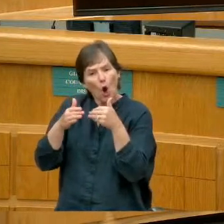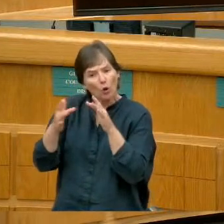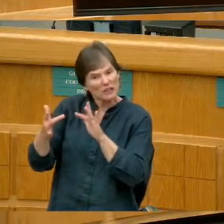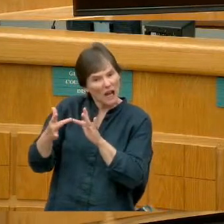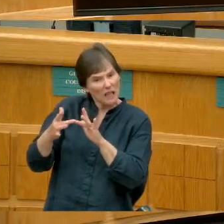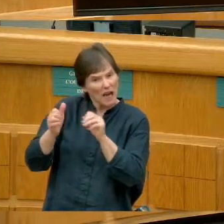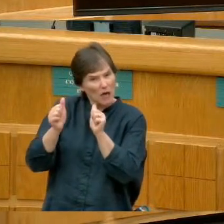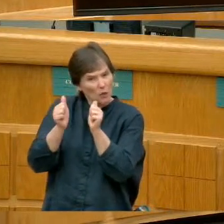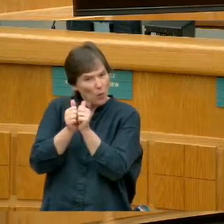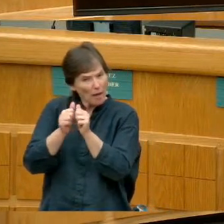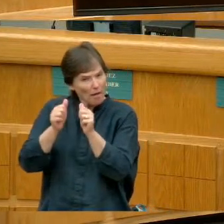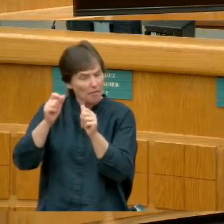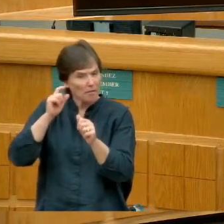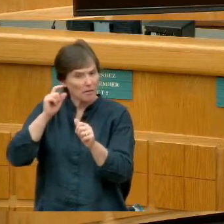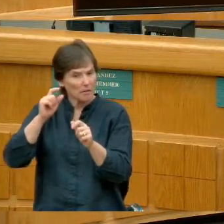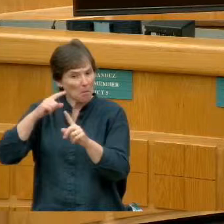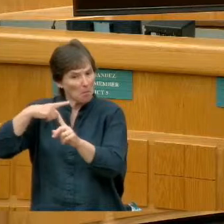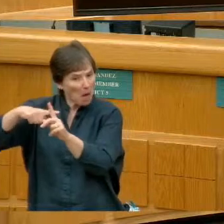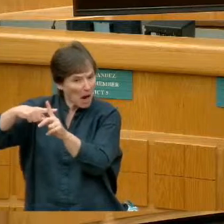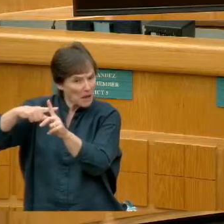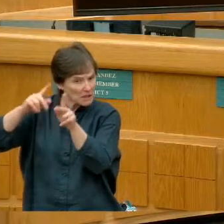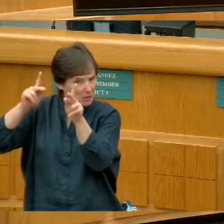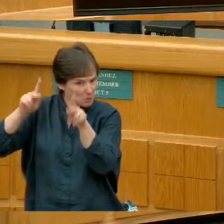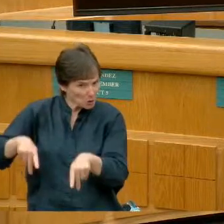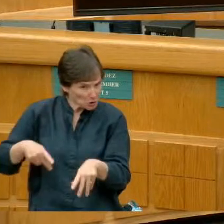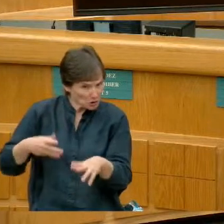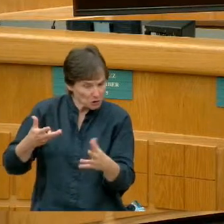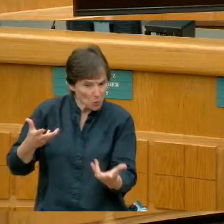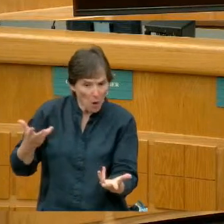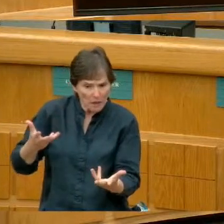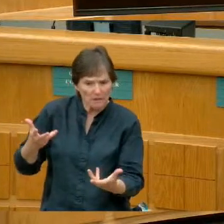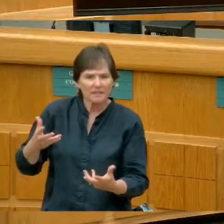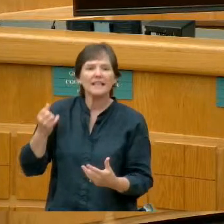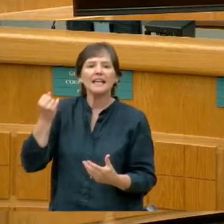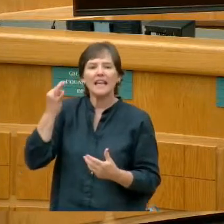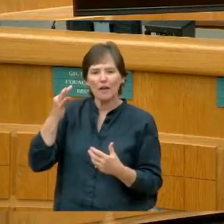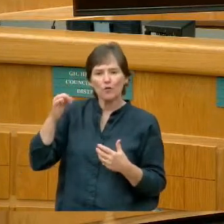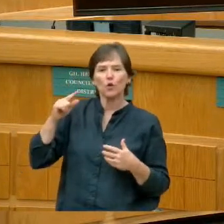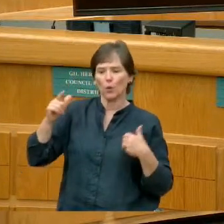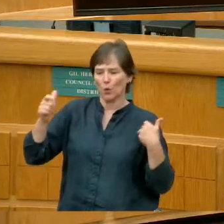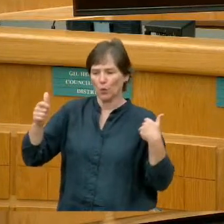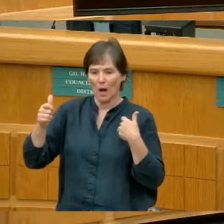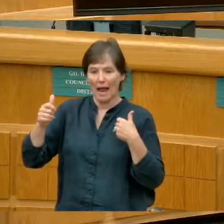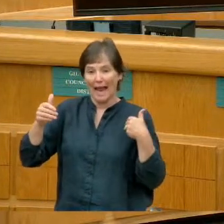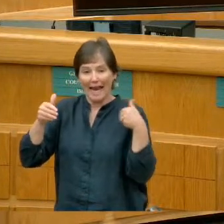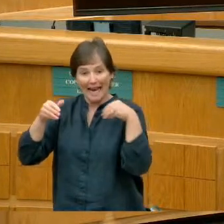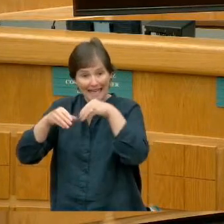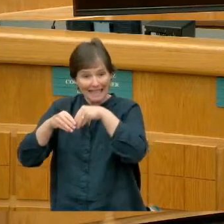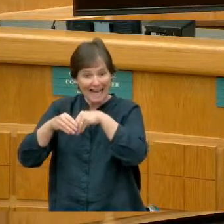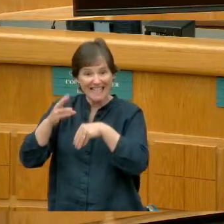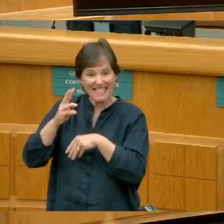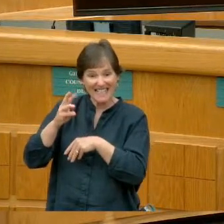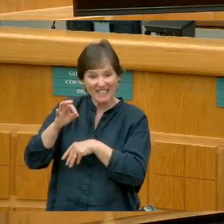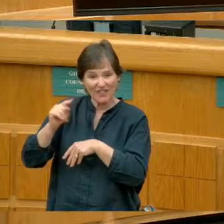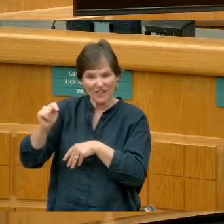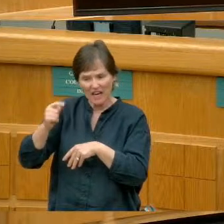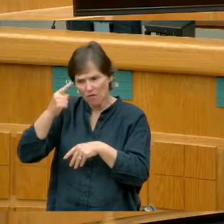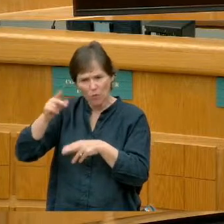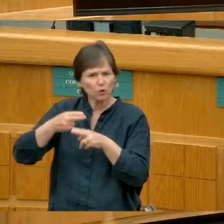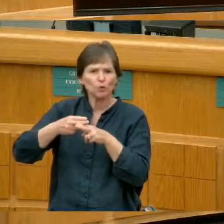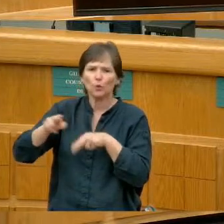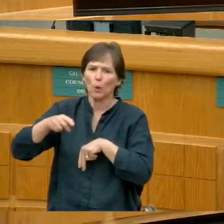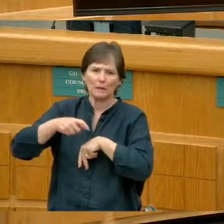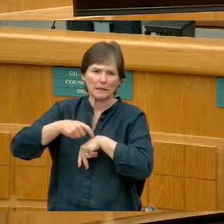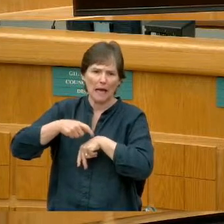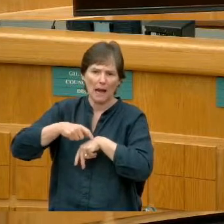to a COVID-19 positive person? If you are within 6 feet of a COVID positive for even a short duration of